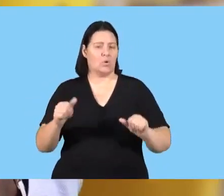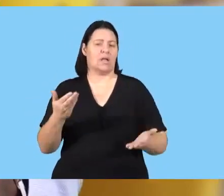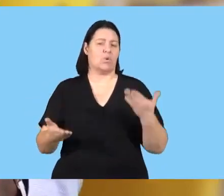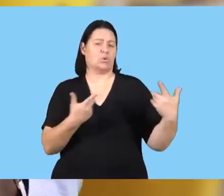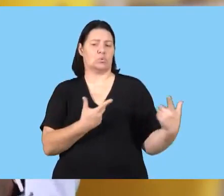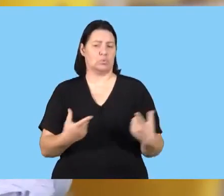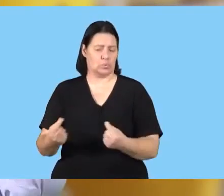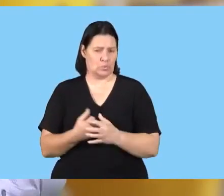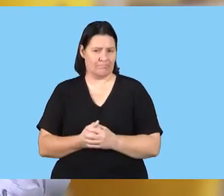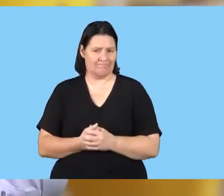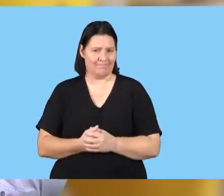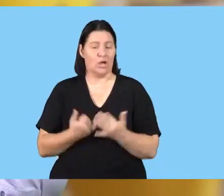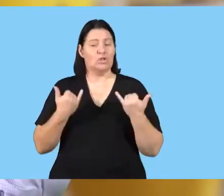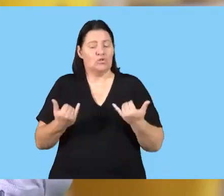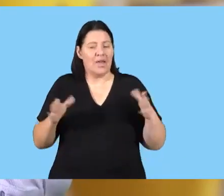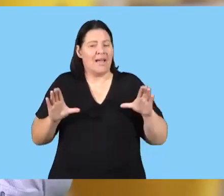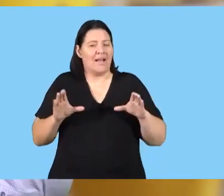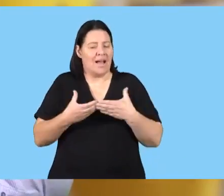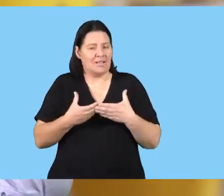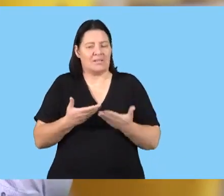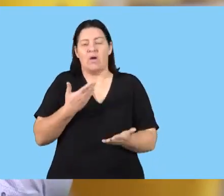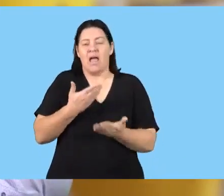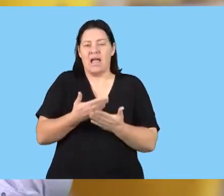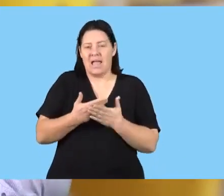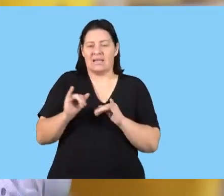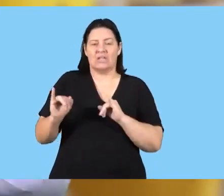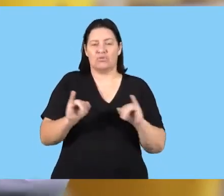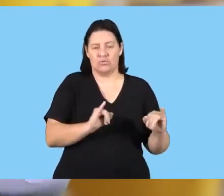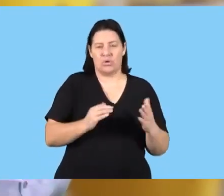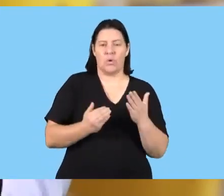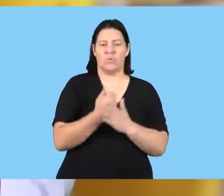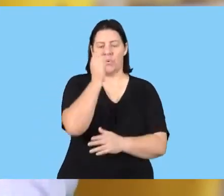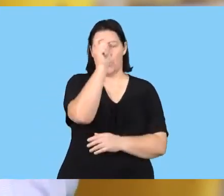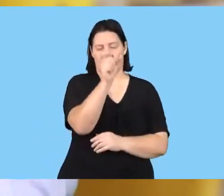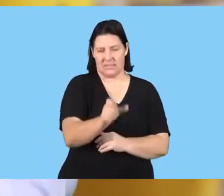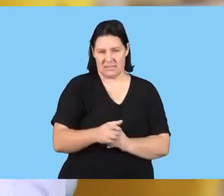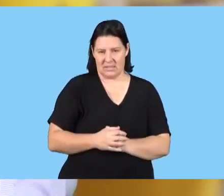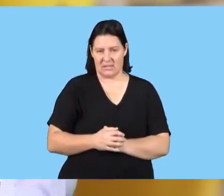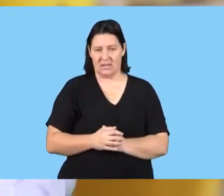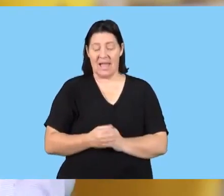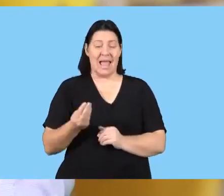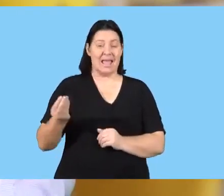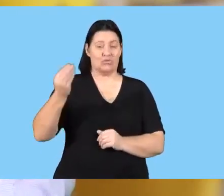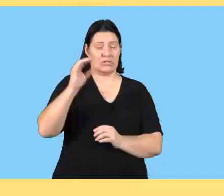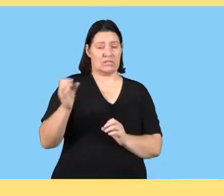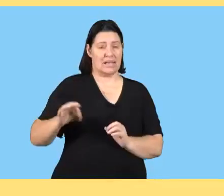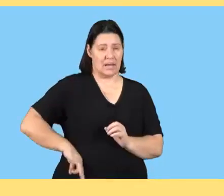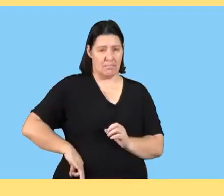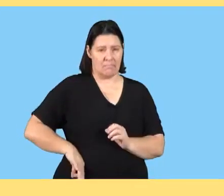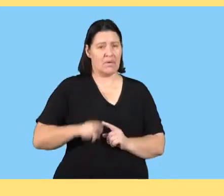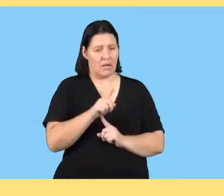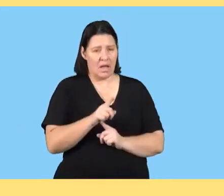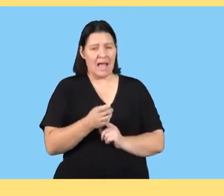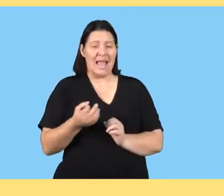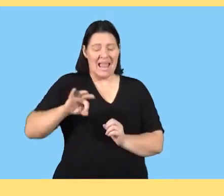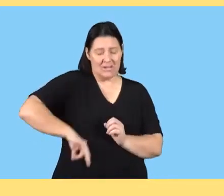equation. In today's class, we were able to introduce these new words, which is interest income. Interest